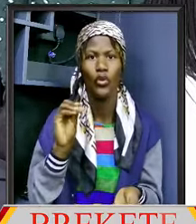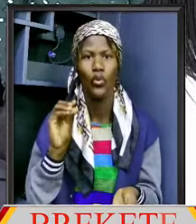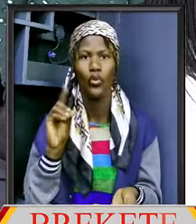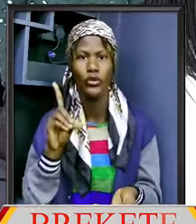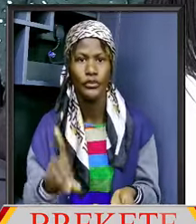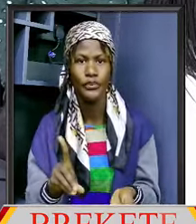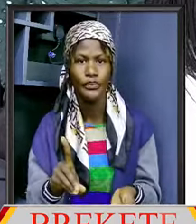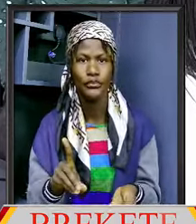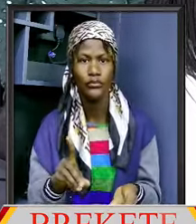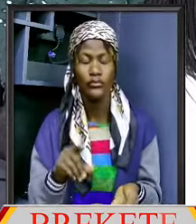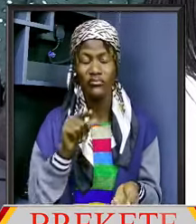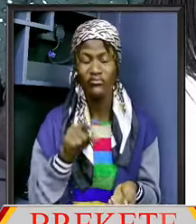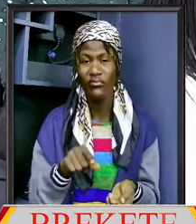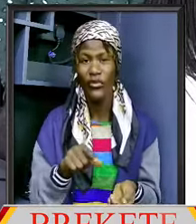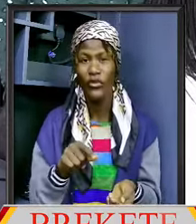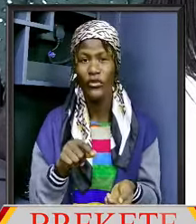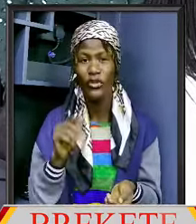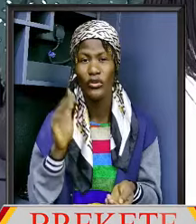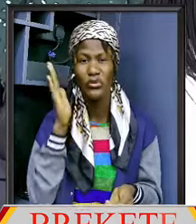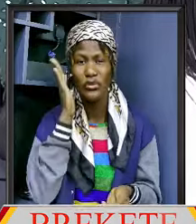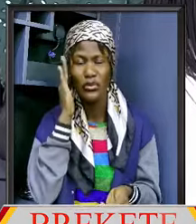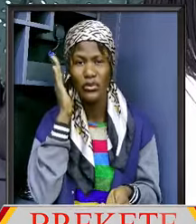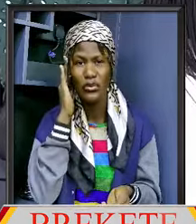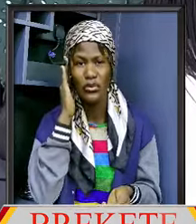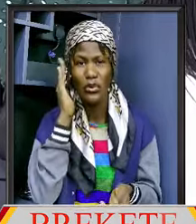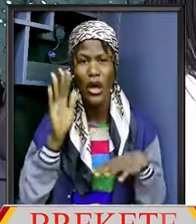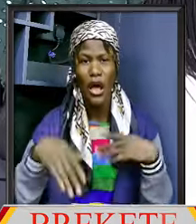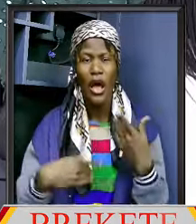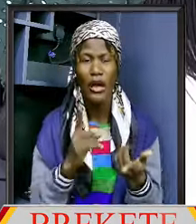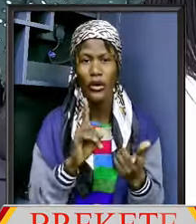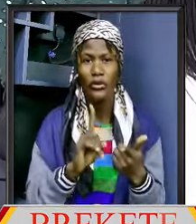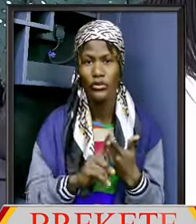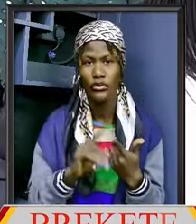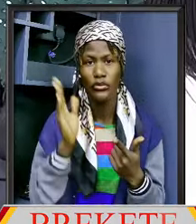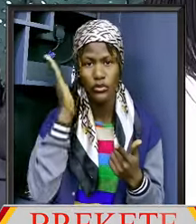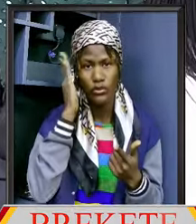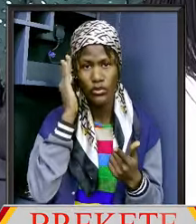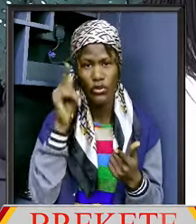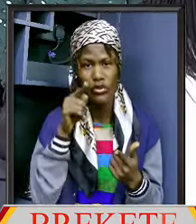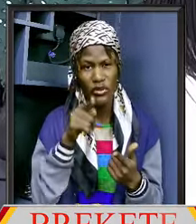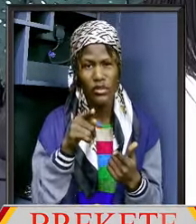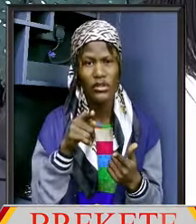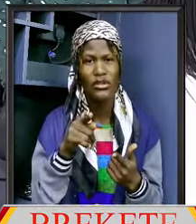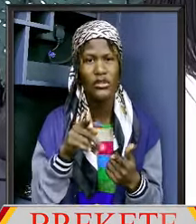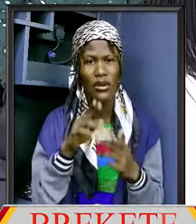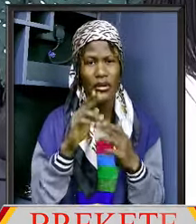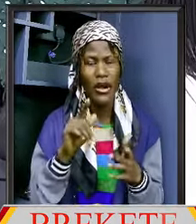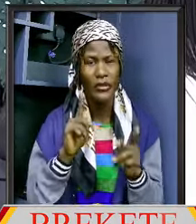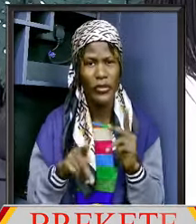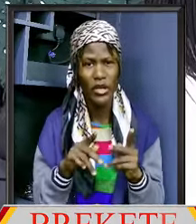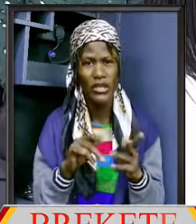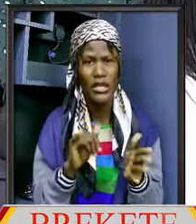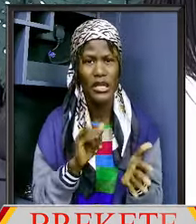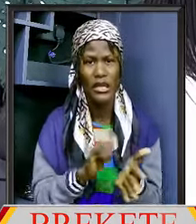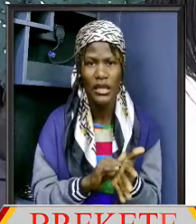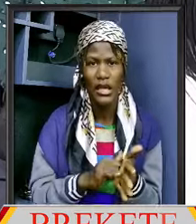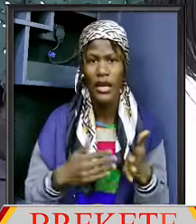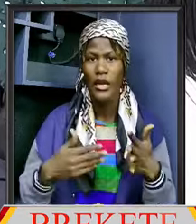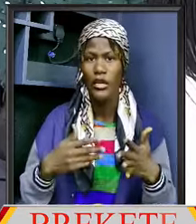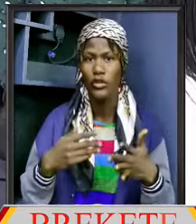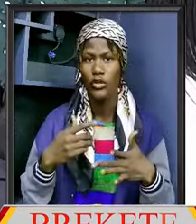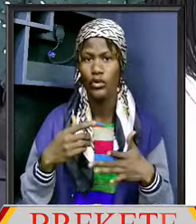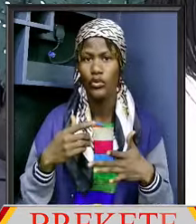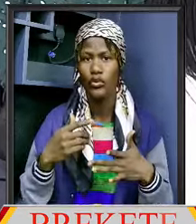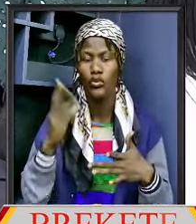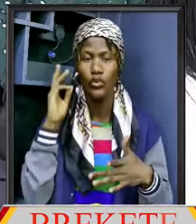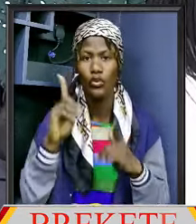know how to know say, now the correct person to do this thing for me be this. So that when we don't see Jaguda, we go